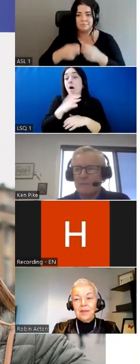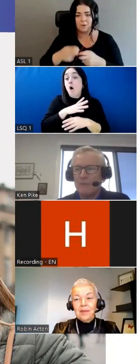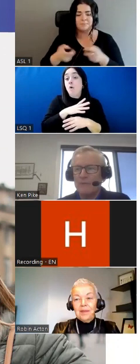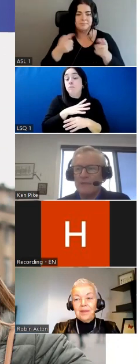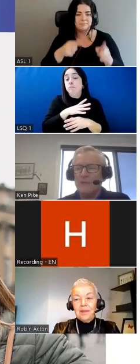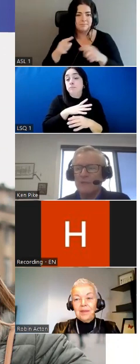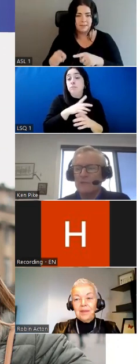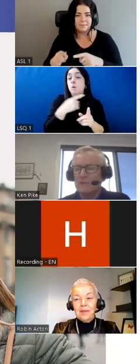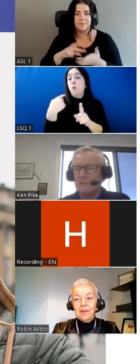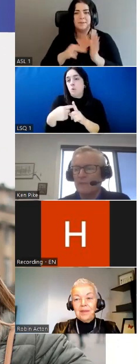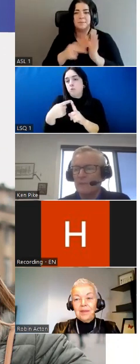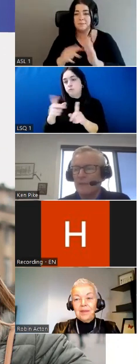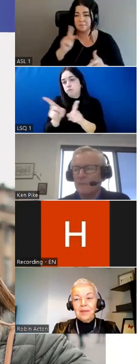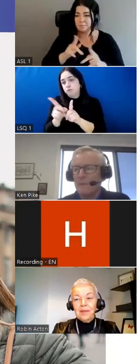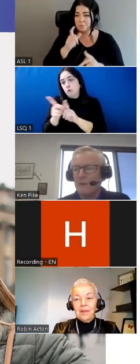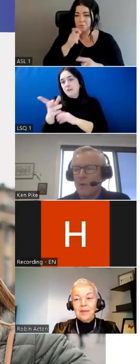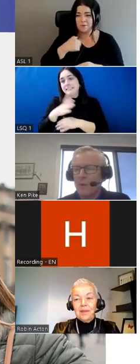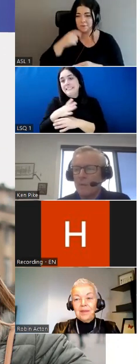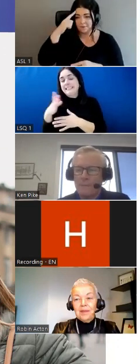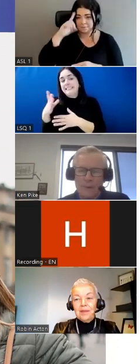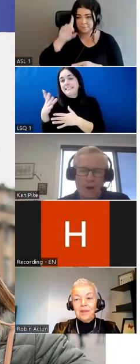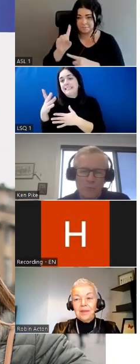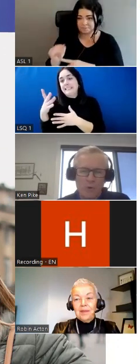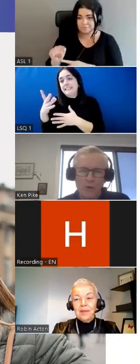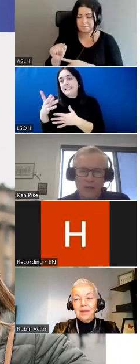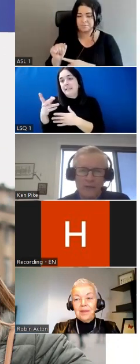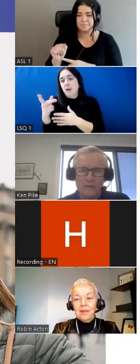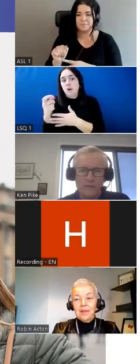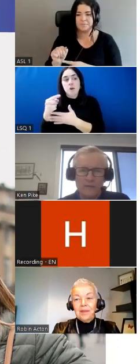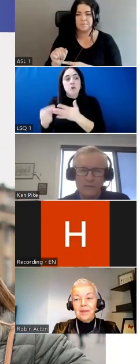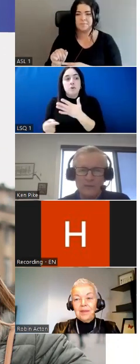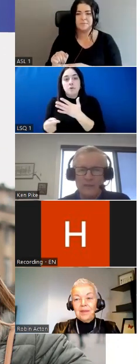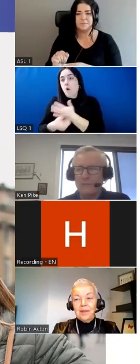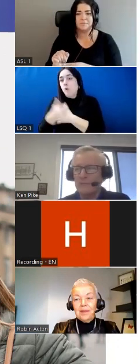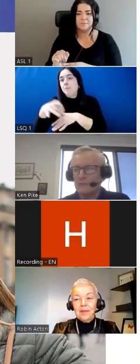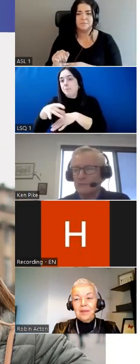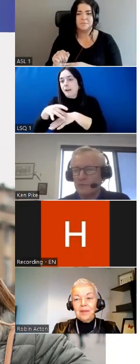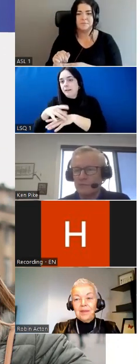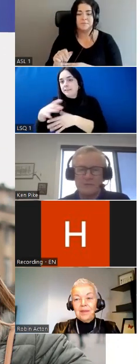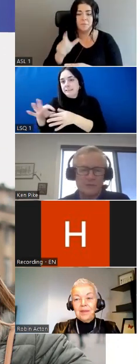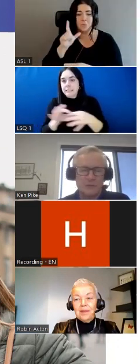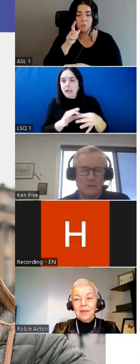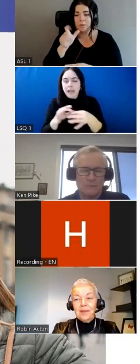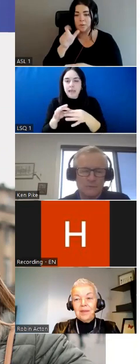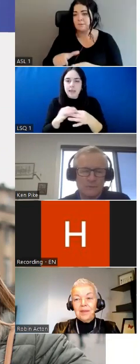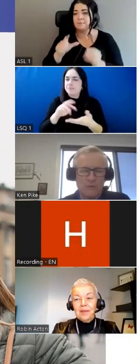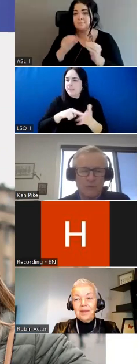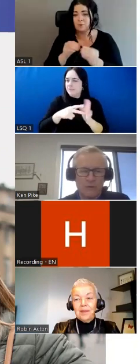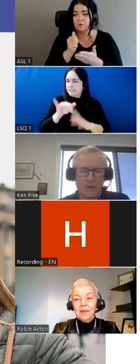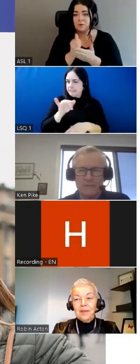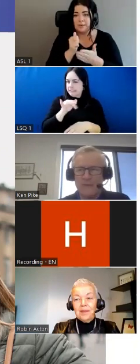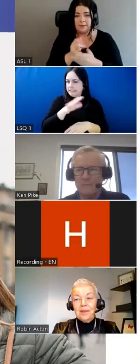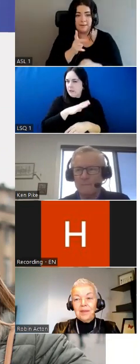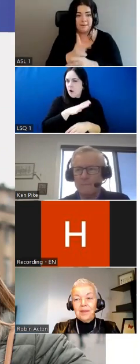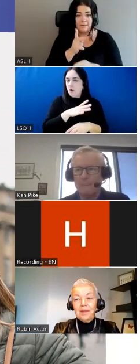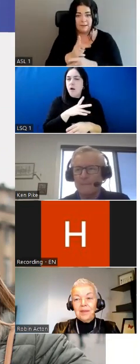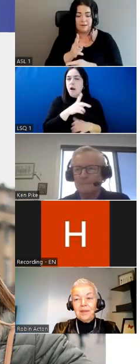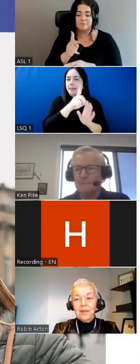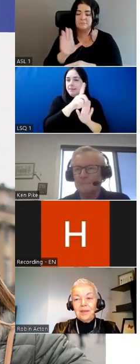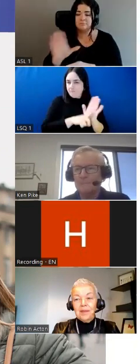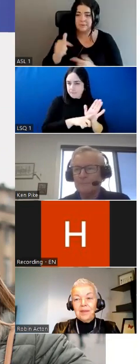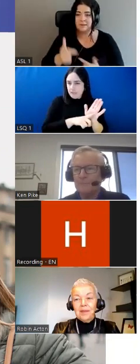conditions, people with an intellectual disability are more likely to need health services over their lifetime.